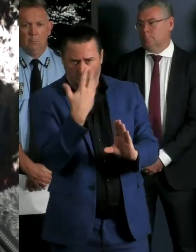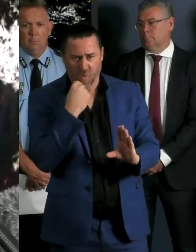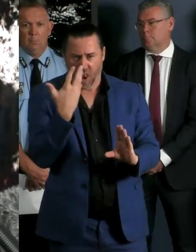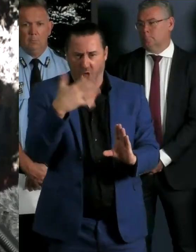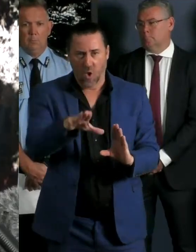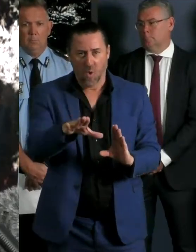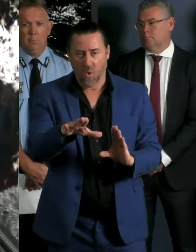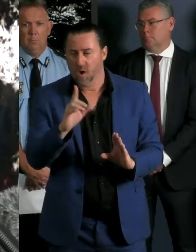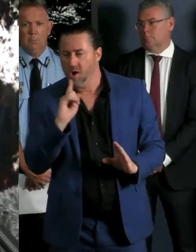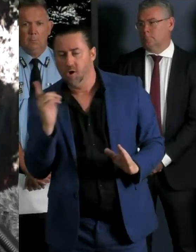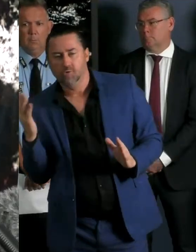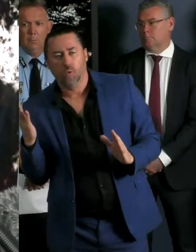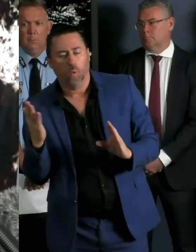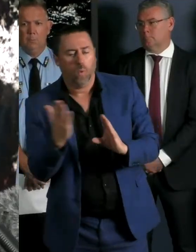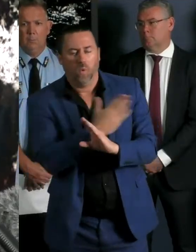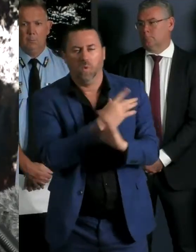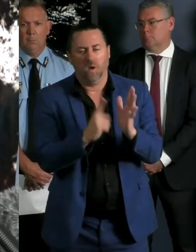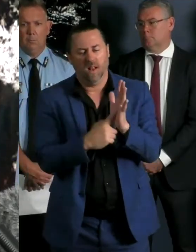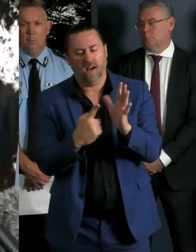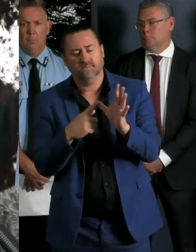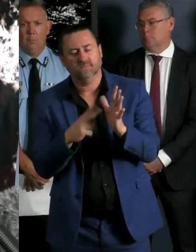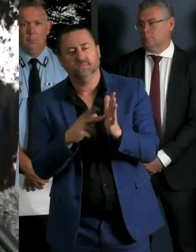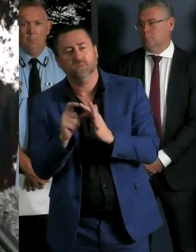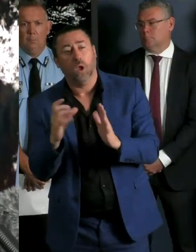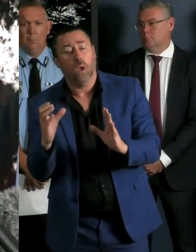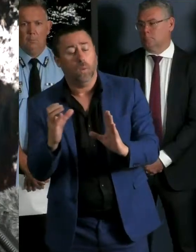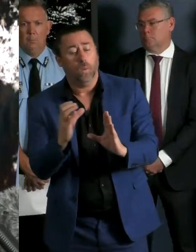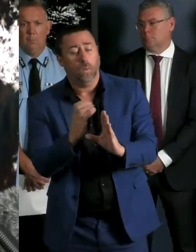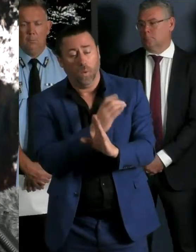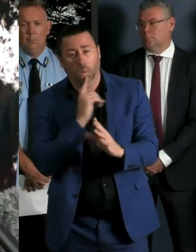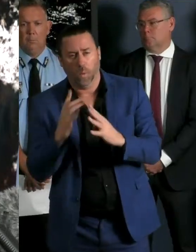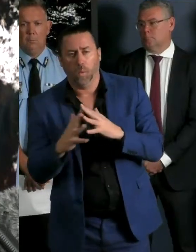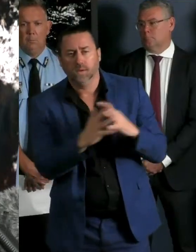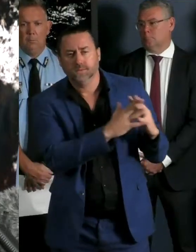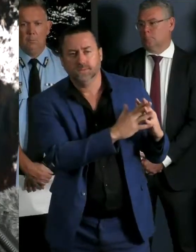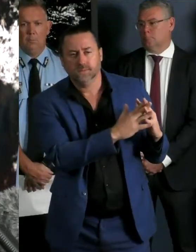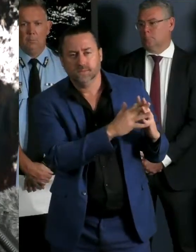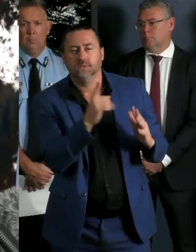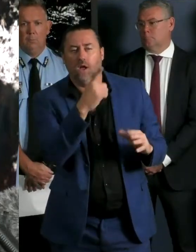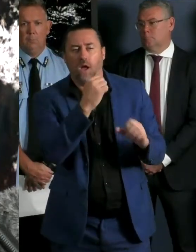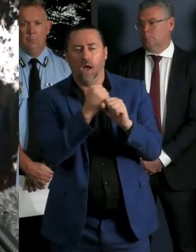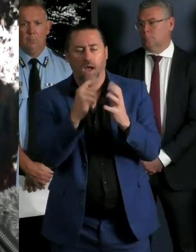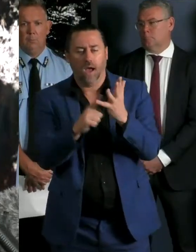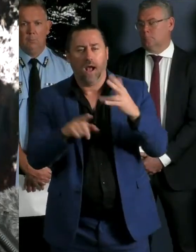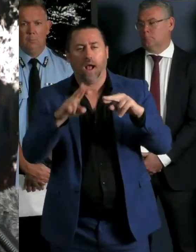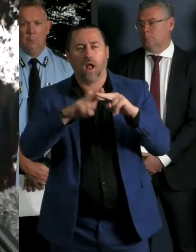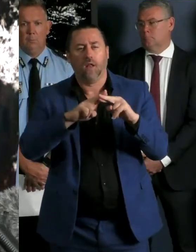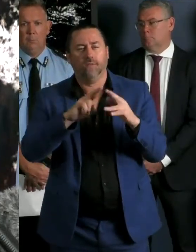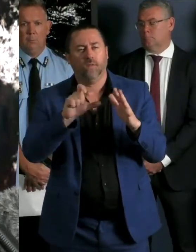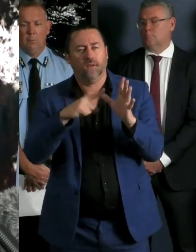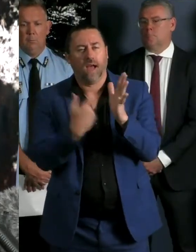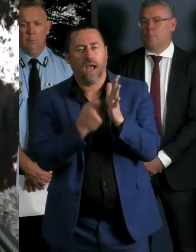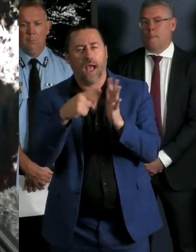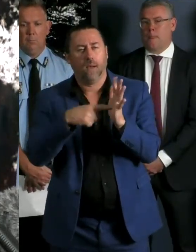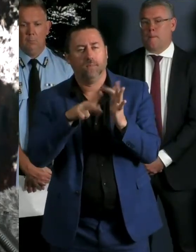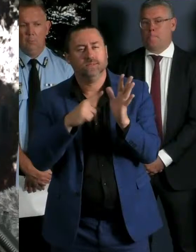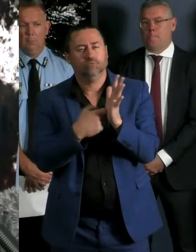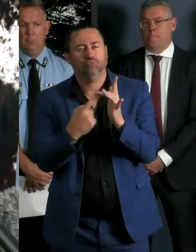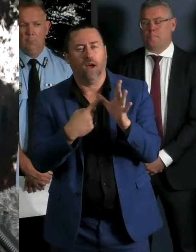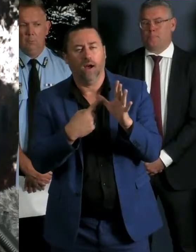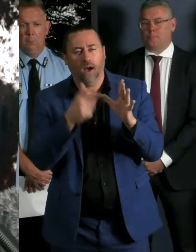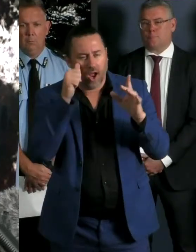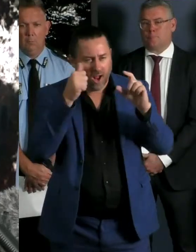system moves inland, it is expected to continue to move west, so into the Gulf of Carpentaria. The exact